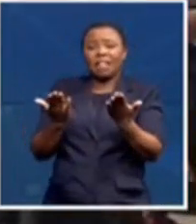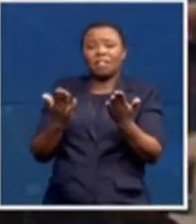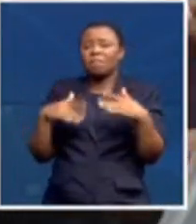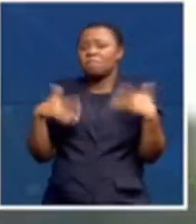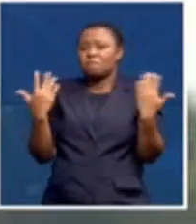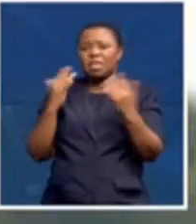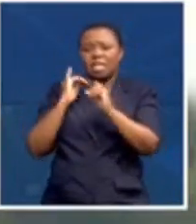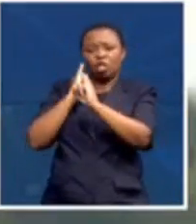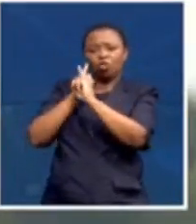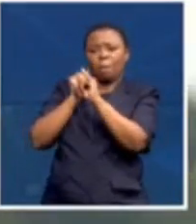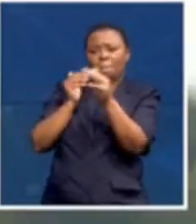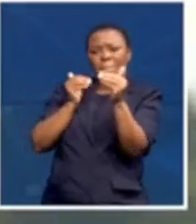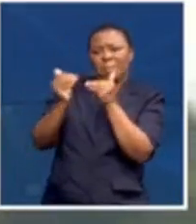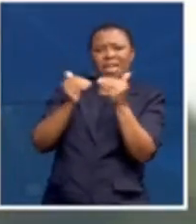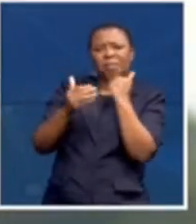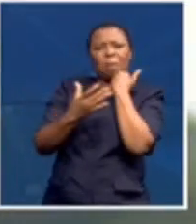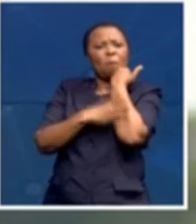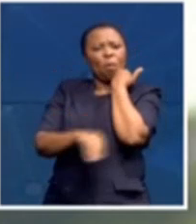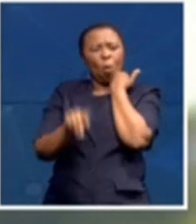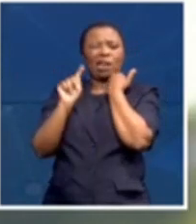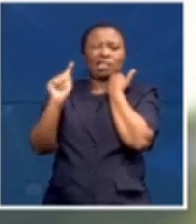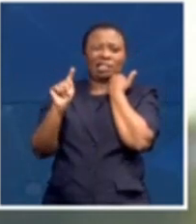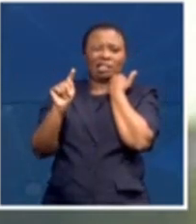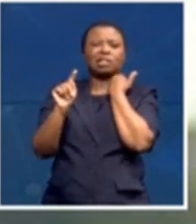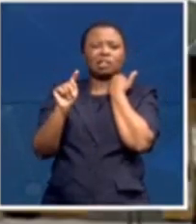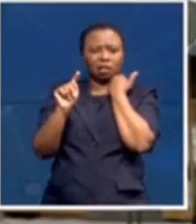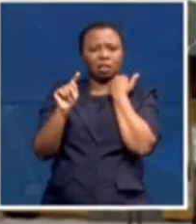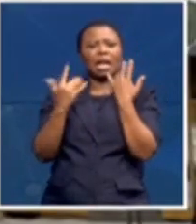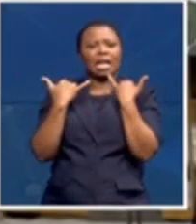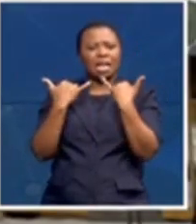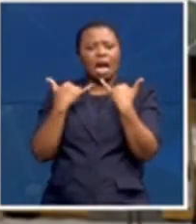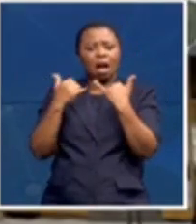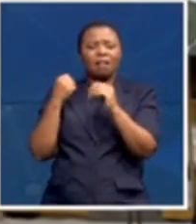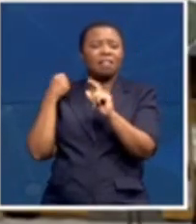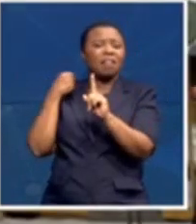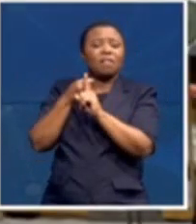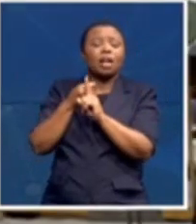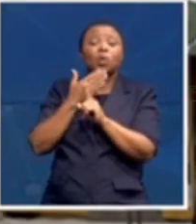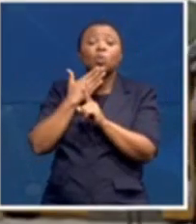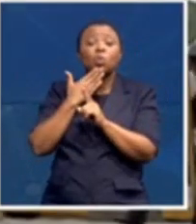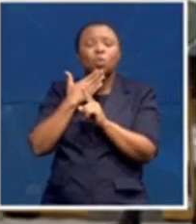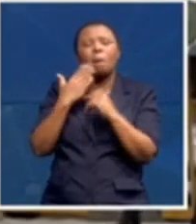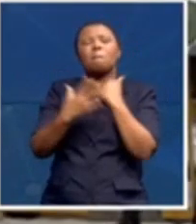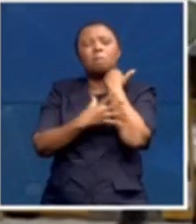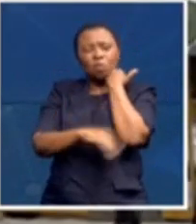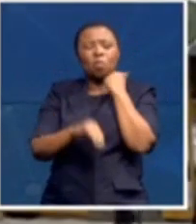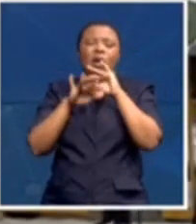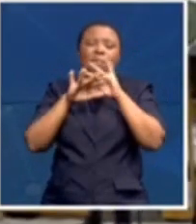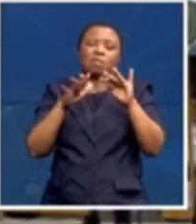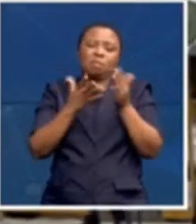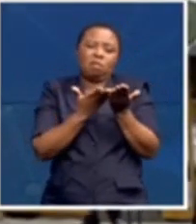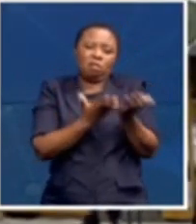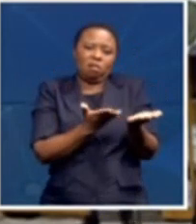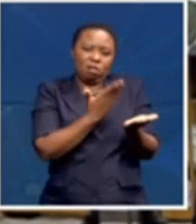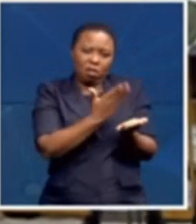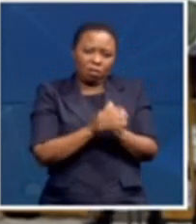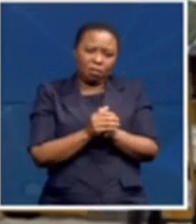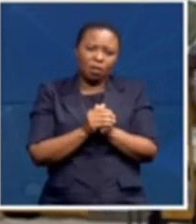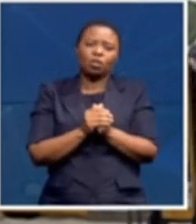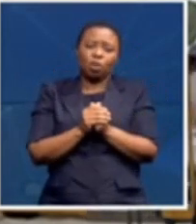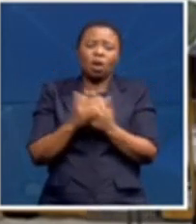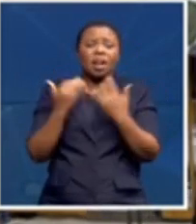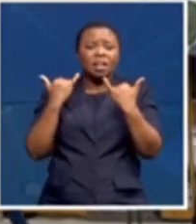effect, affecting the poorest of the poor. So unless there's a determined will to fix it, hospitals like